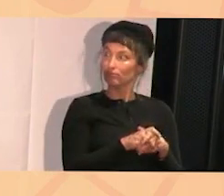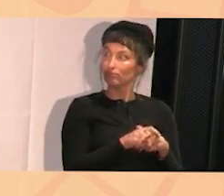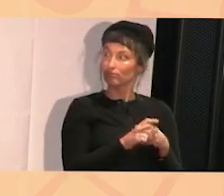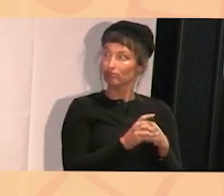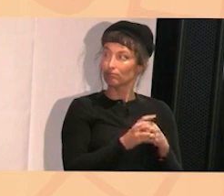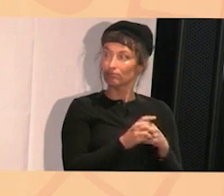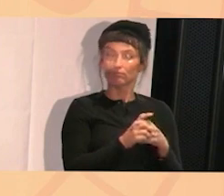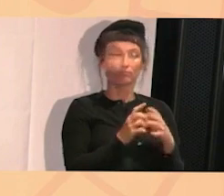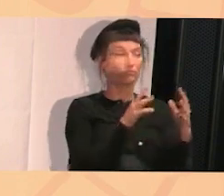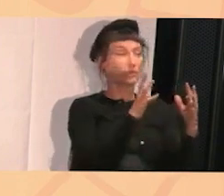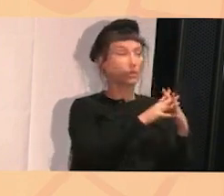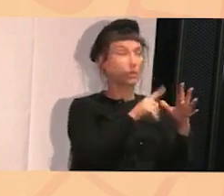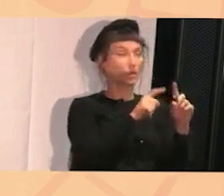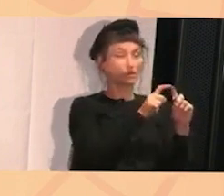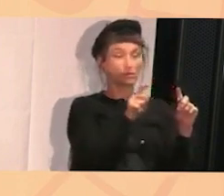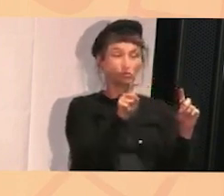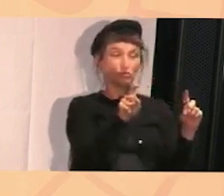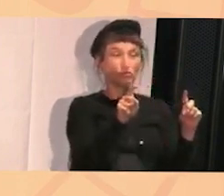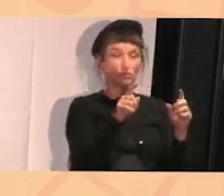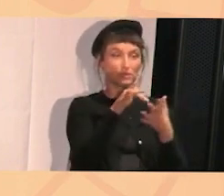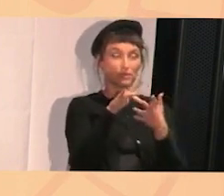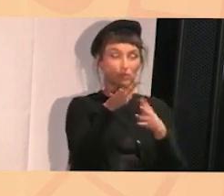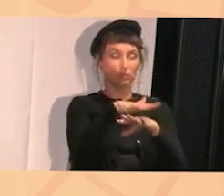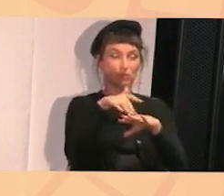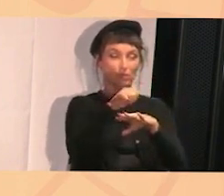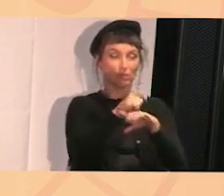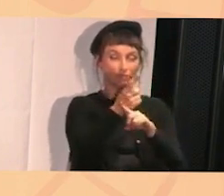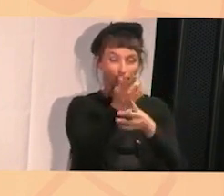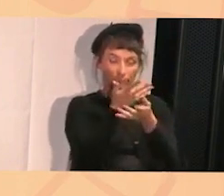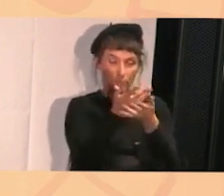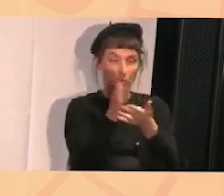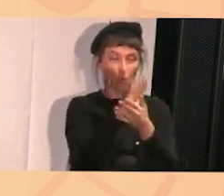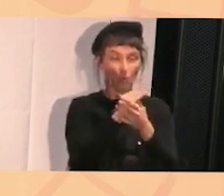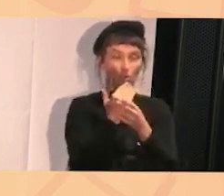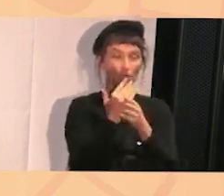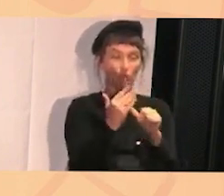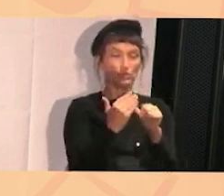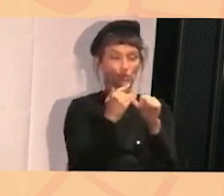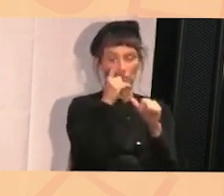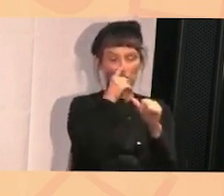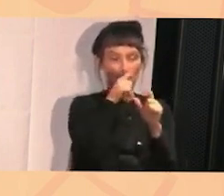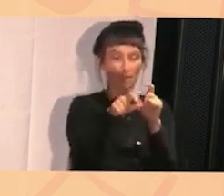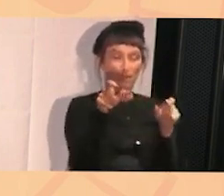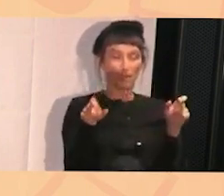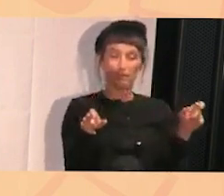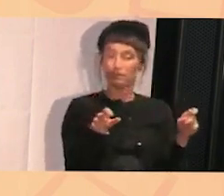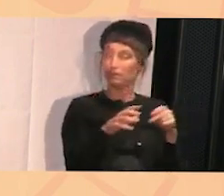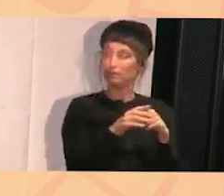Central Australia to Yundamu, Lajamanu. We've conversed with all those traditional people, which we